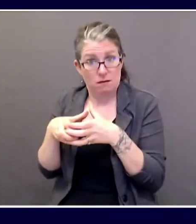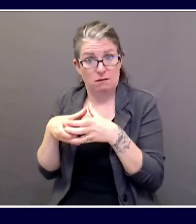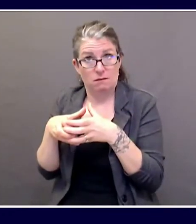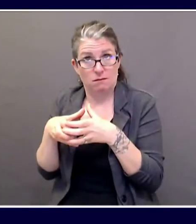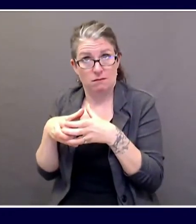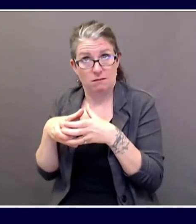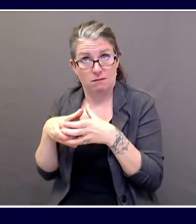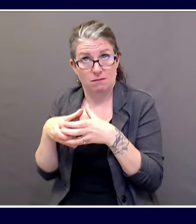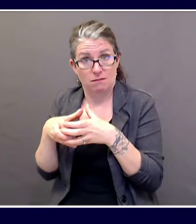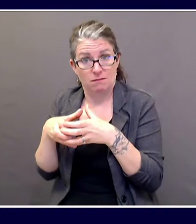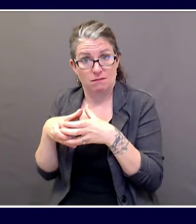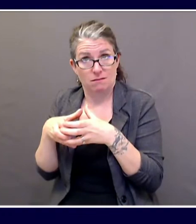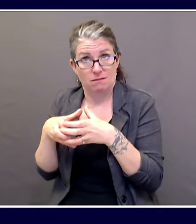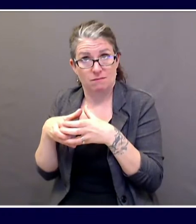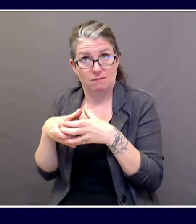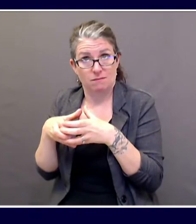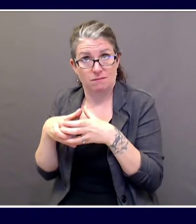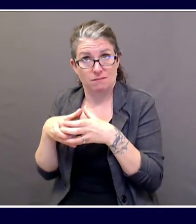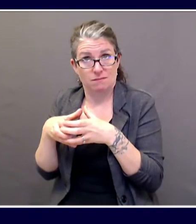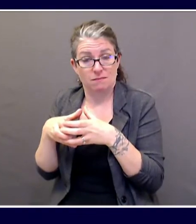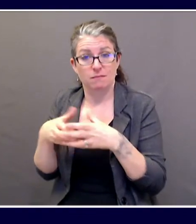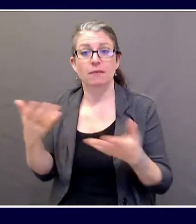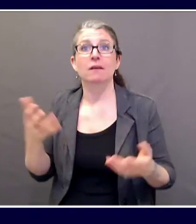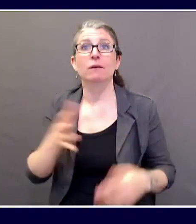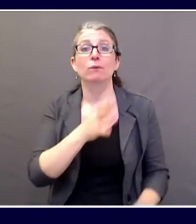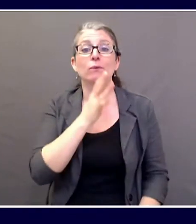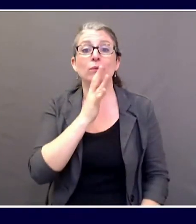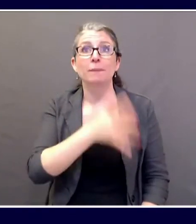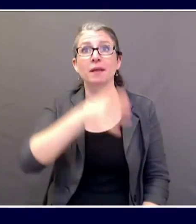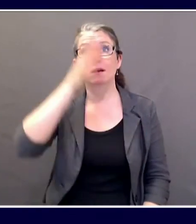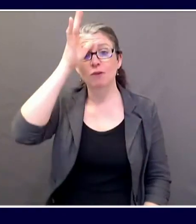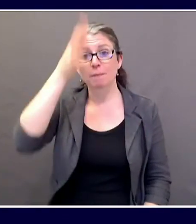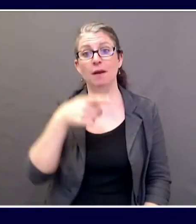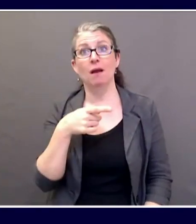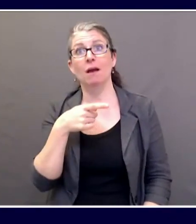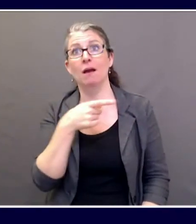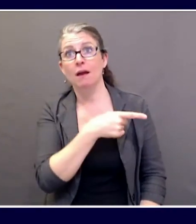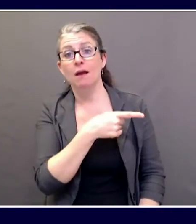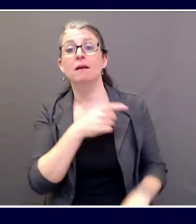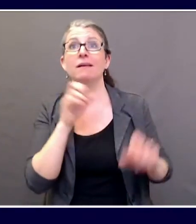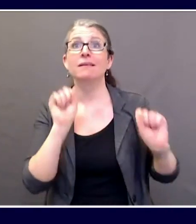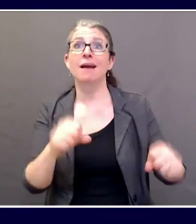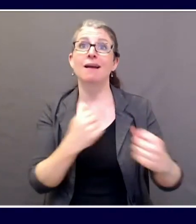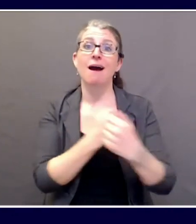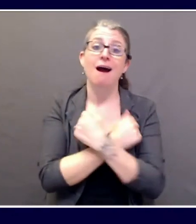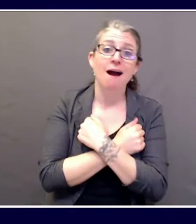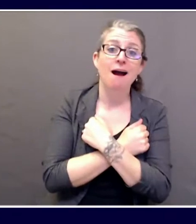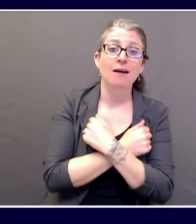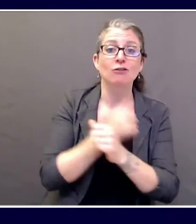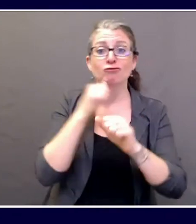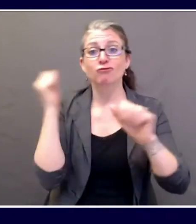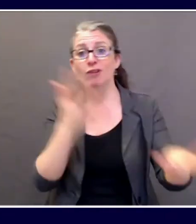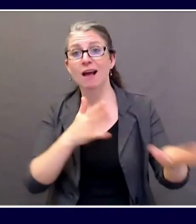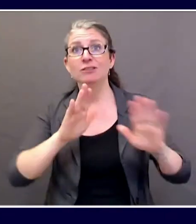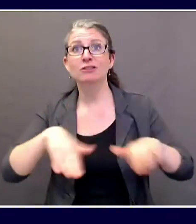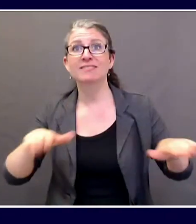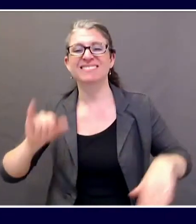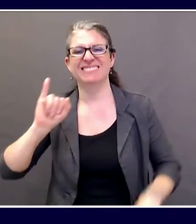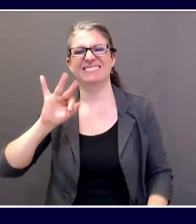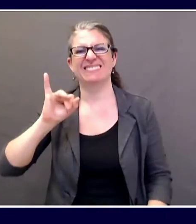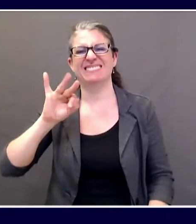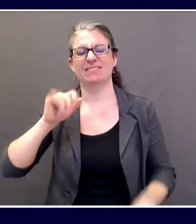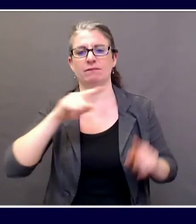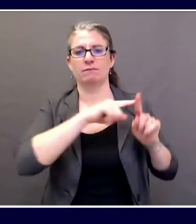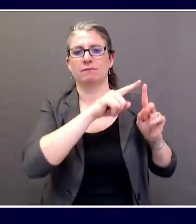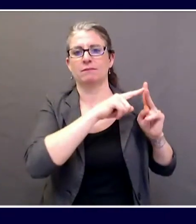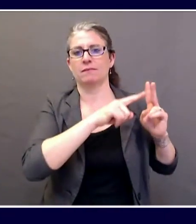your first dose of Moderna, 3 days after your second dose of Pfizer, doesn't count. You should still be going about your day